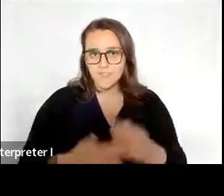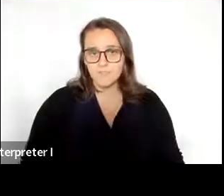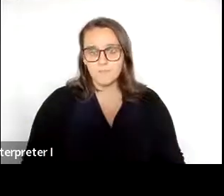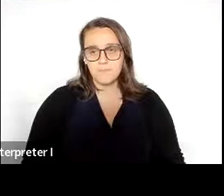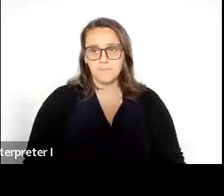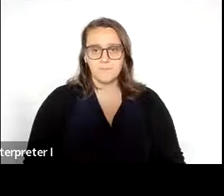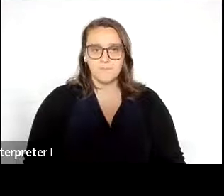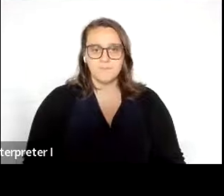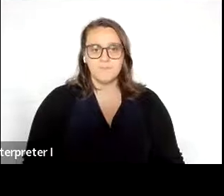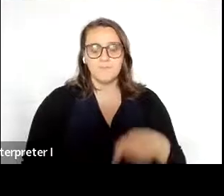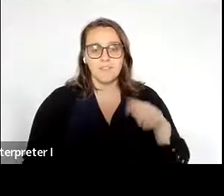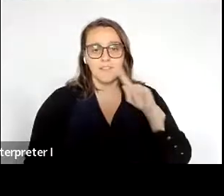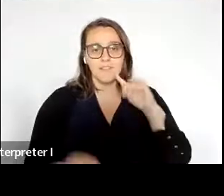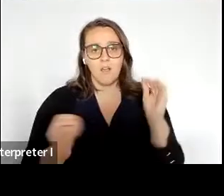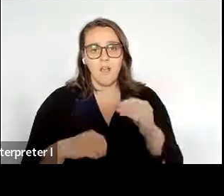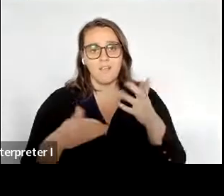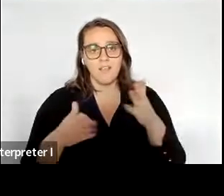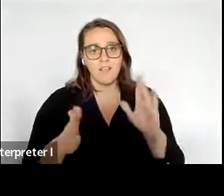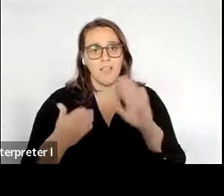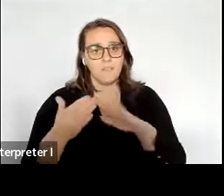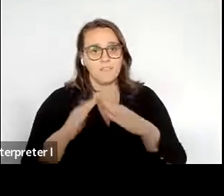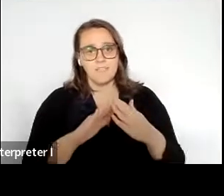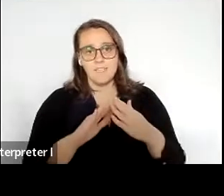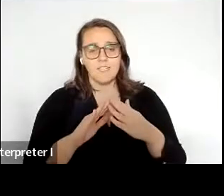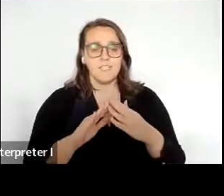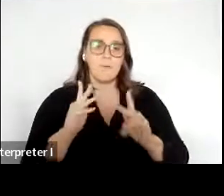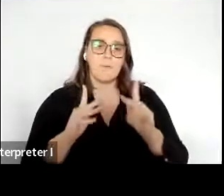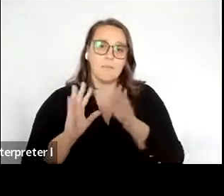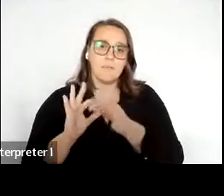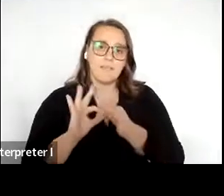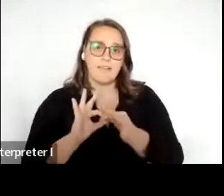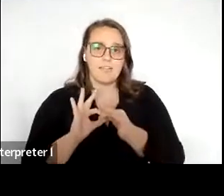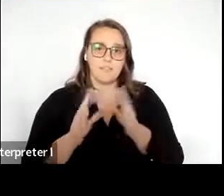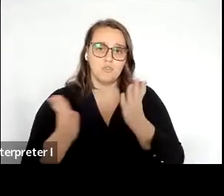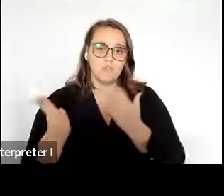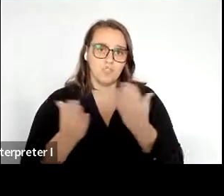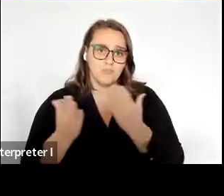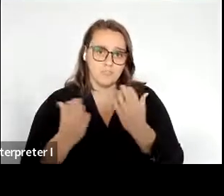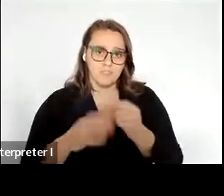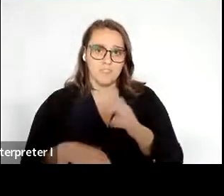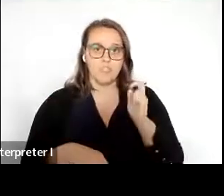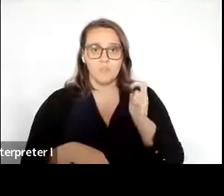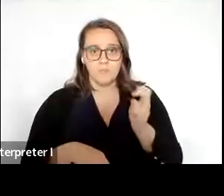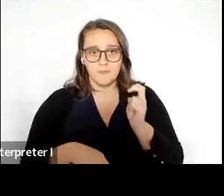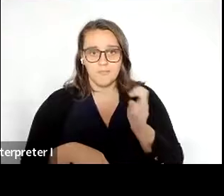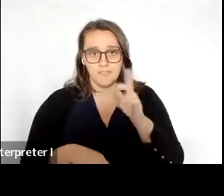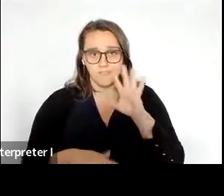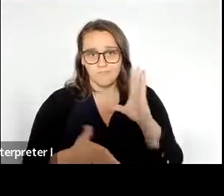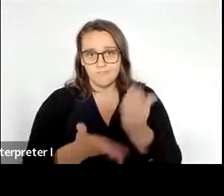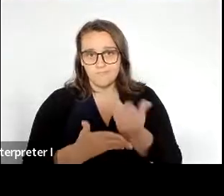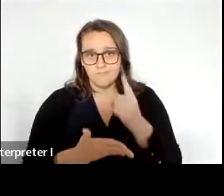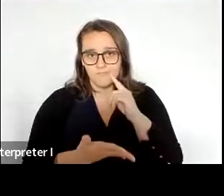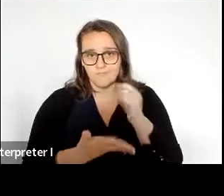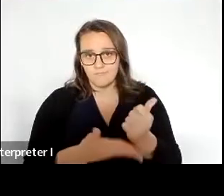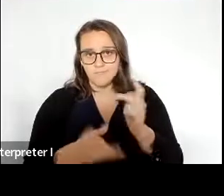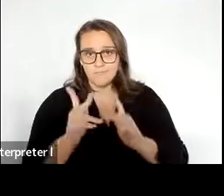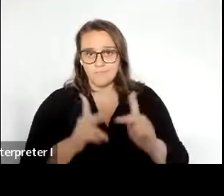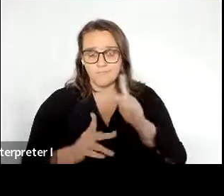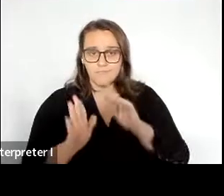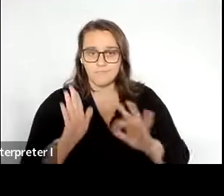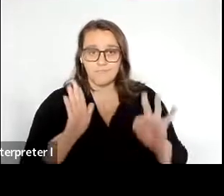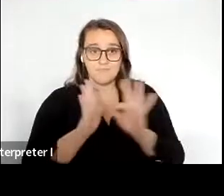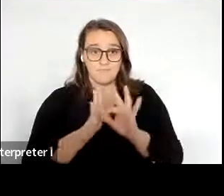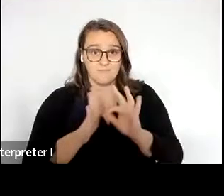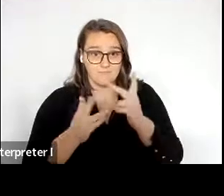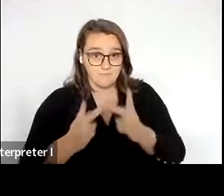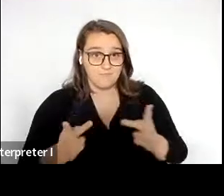This office will allow our city to get folks connected to services, transportation to their destination, and help people find where they are meaning to go. And often